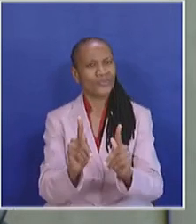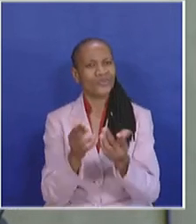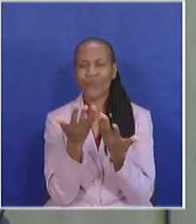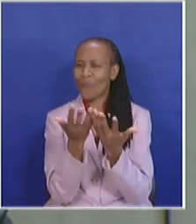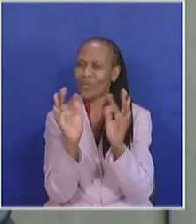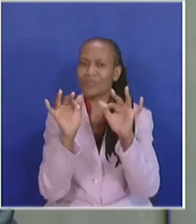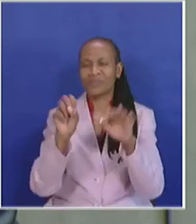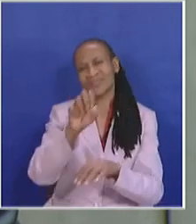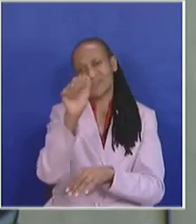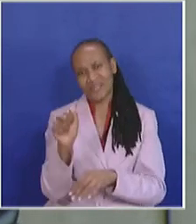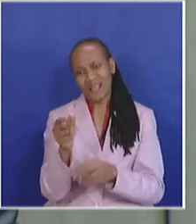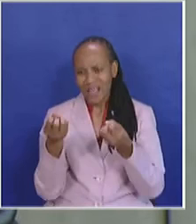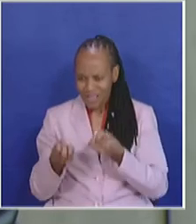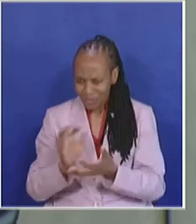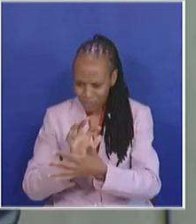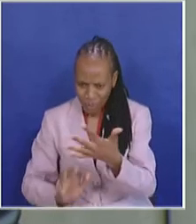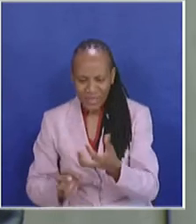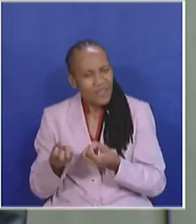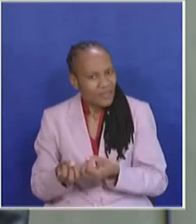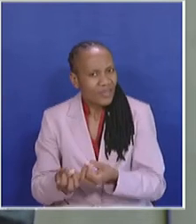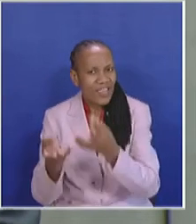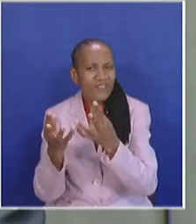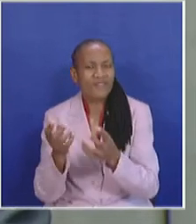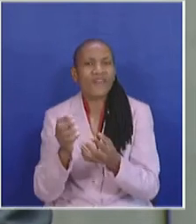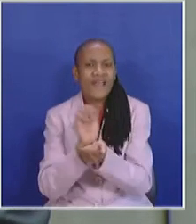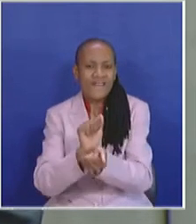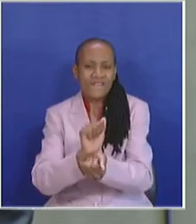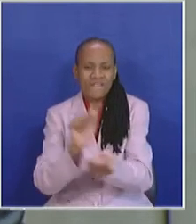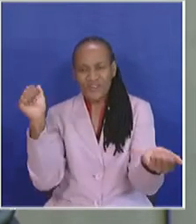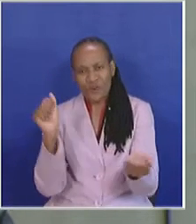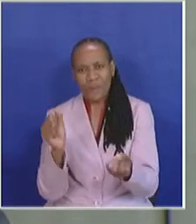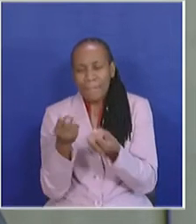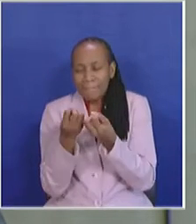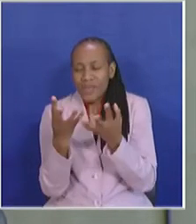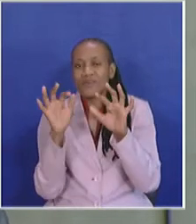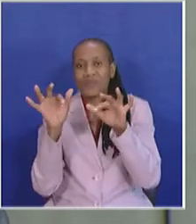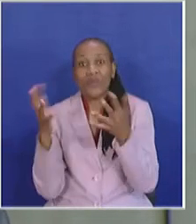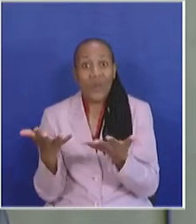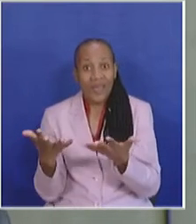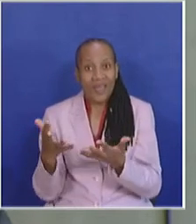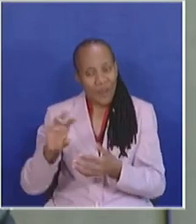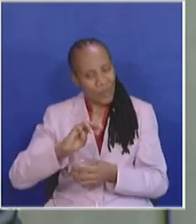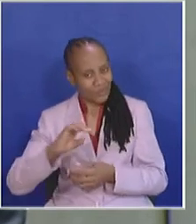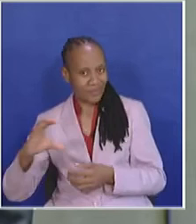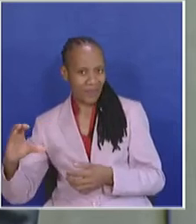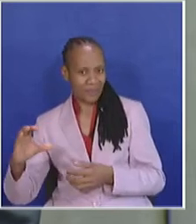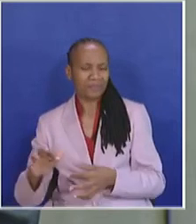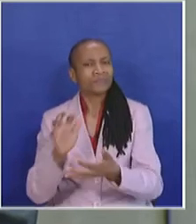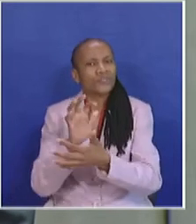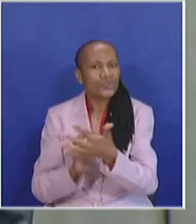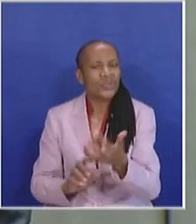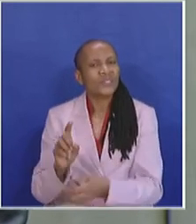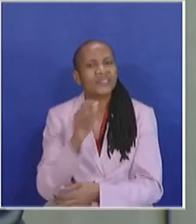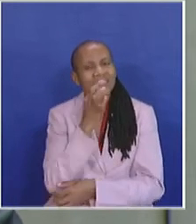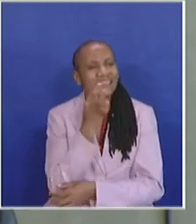Africa, a story that brings the meaning of freedom to the many people in this province, and of course the story